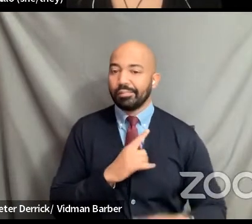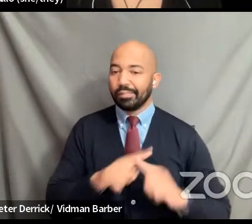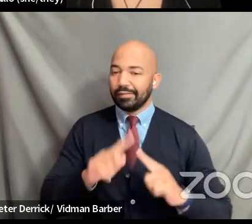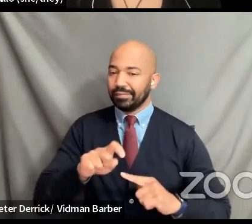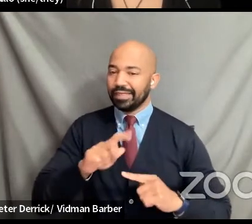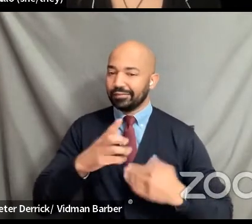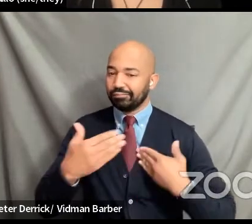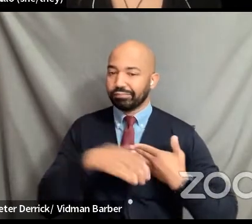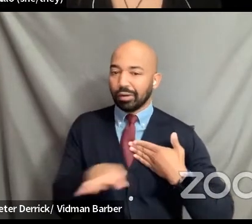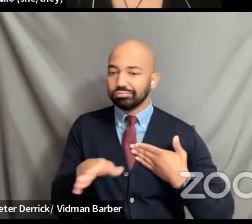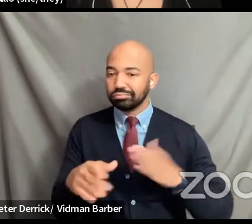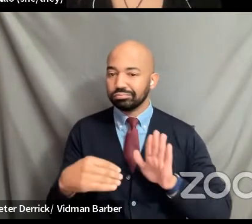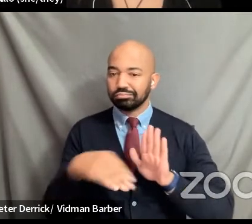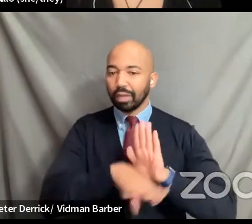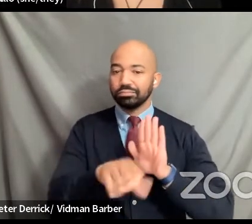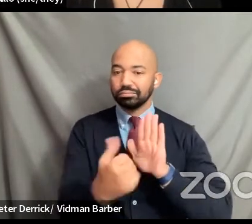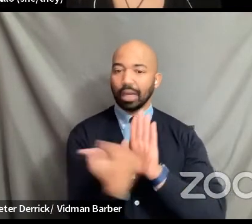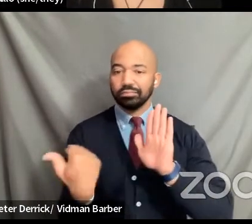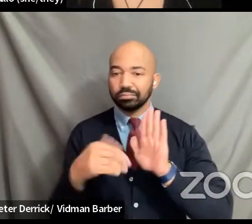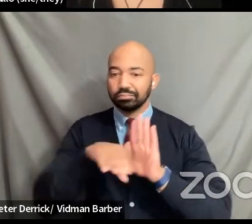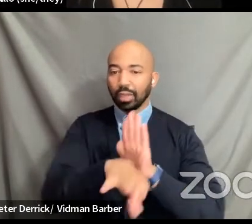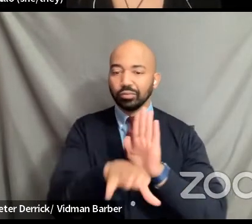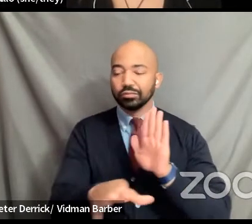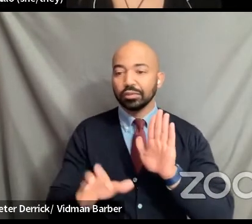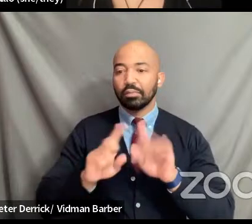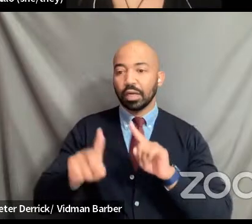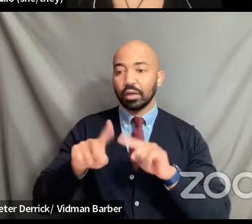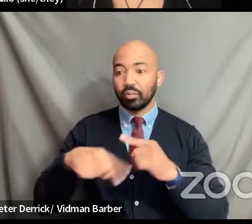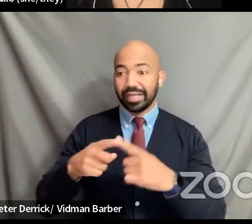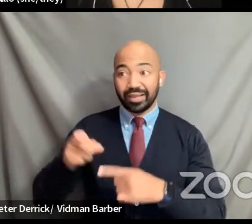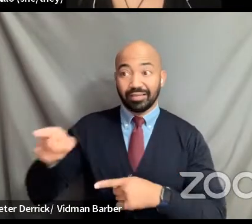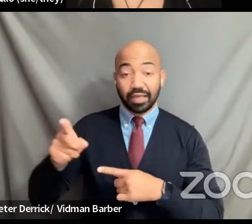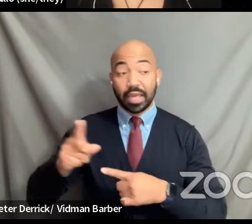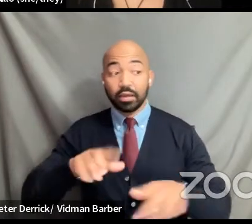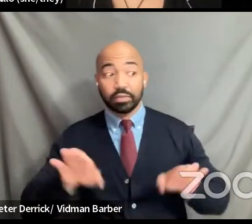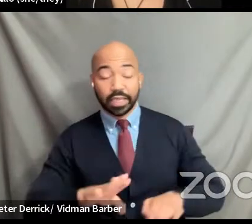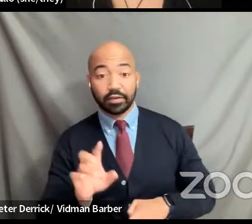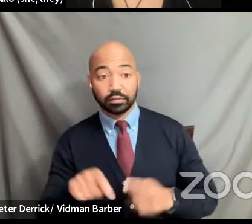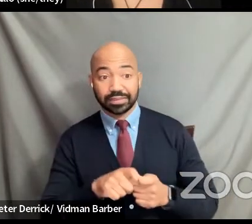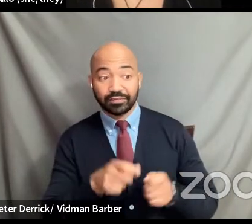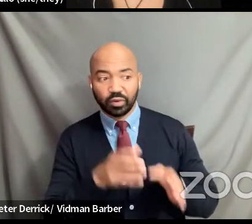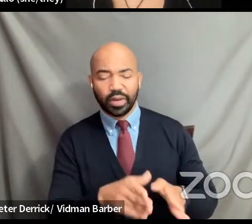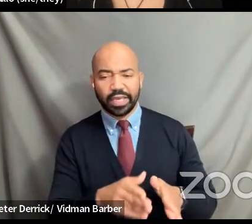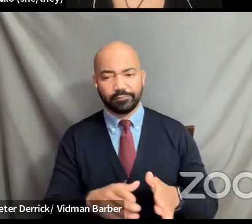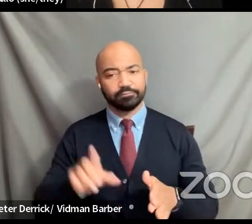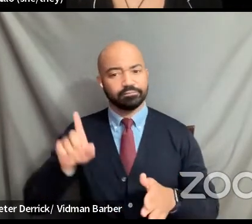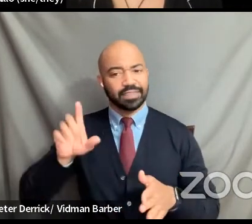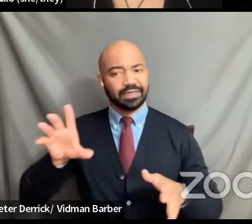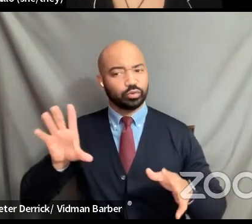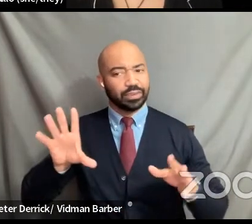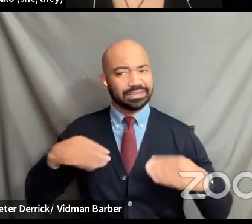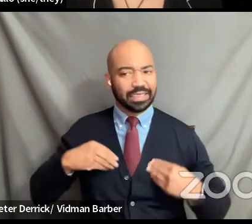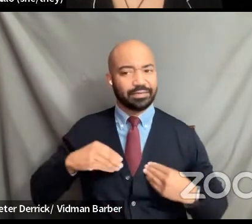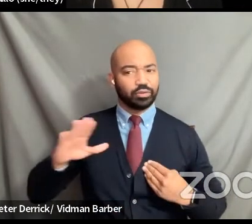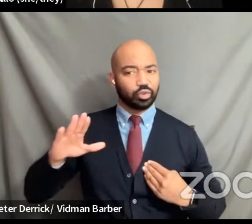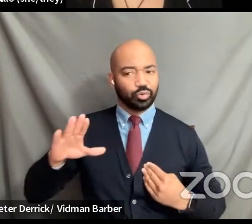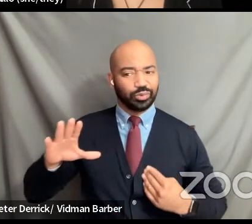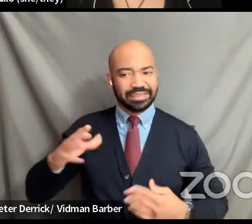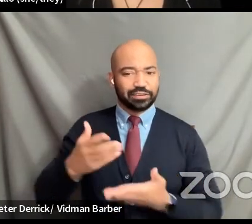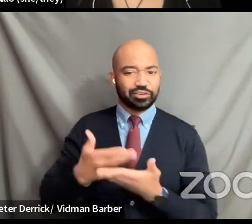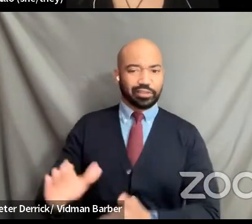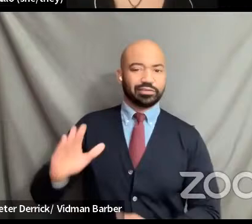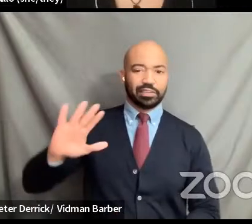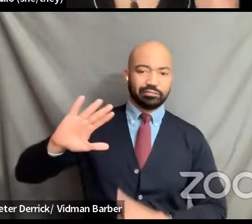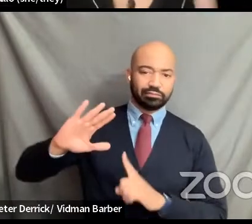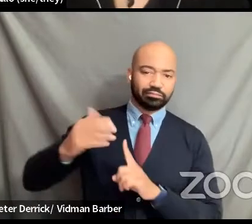people react is a reflection of them, and you have to be willing to accept the rejection. Like it sucks. But